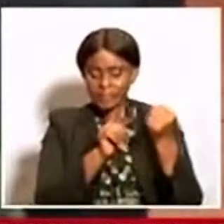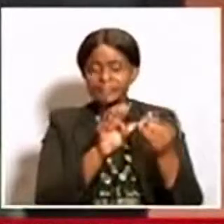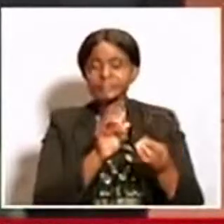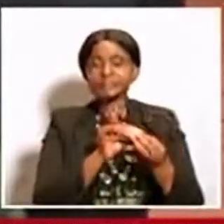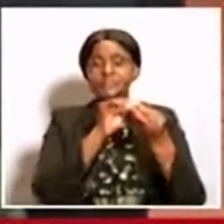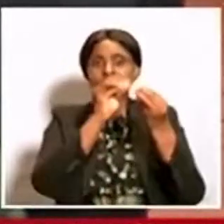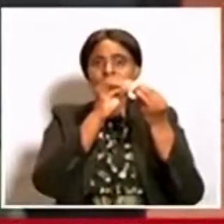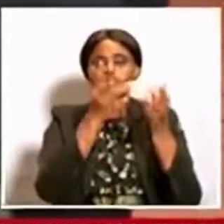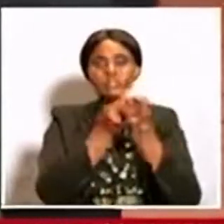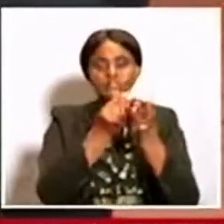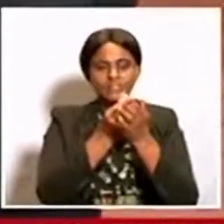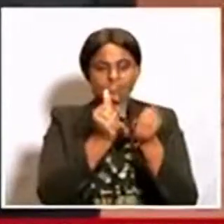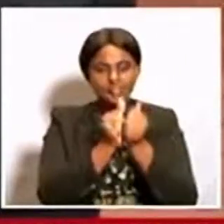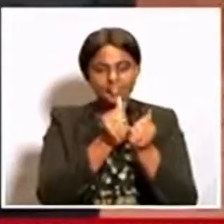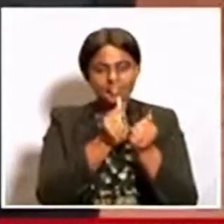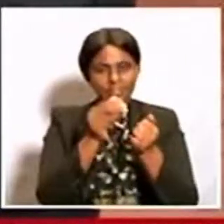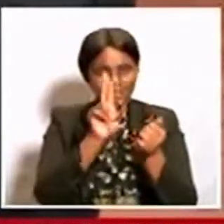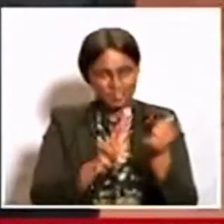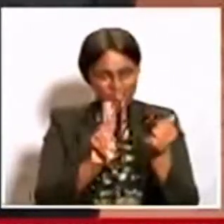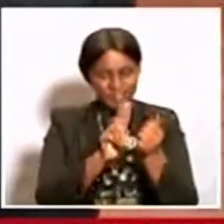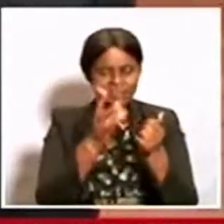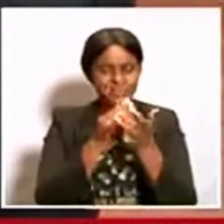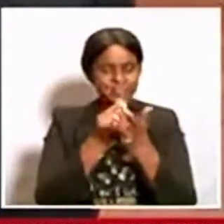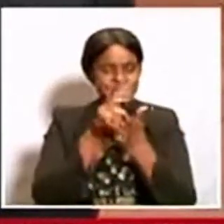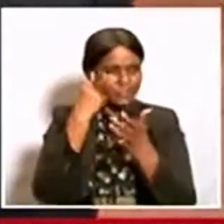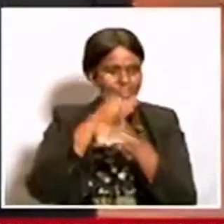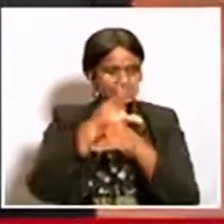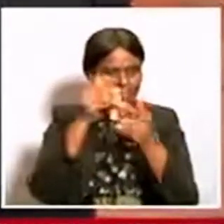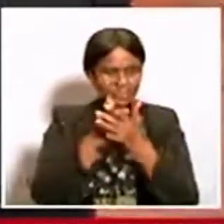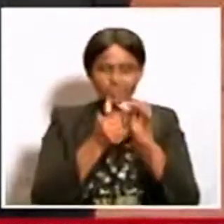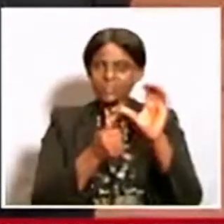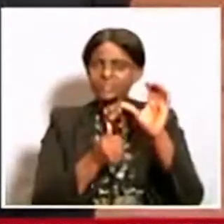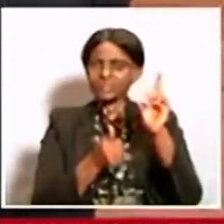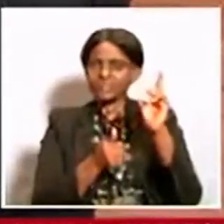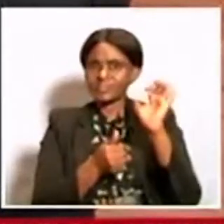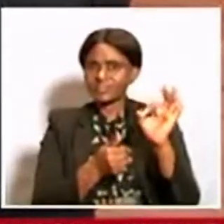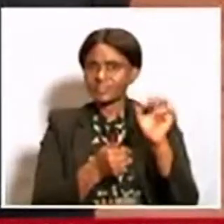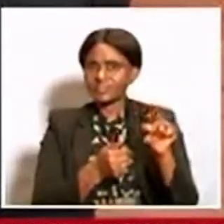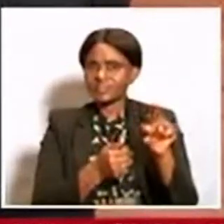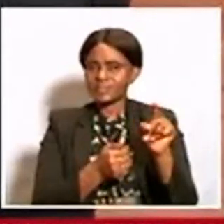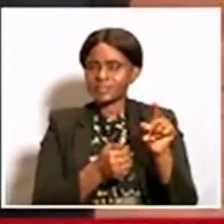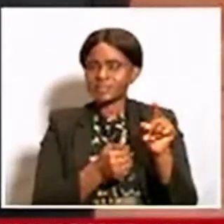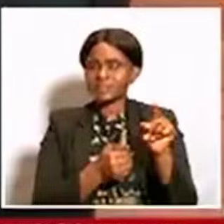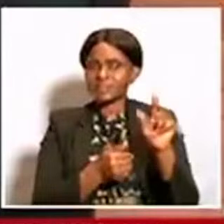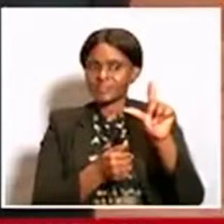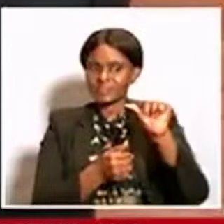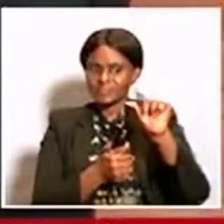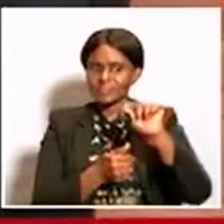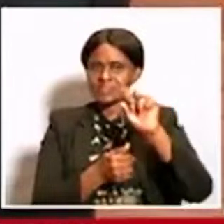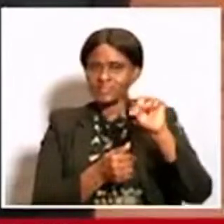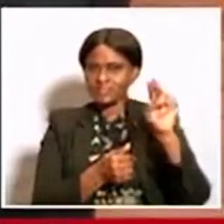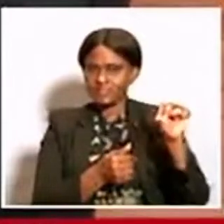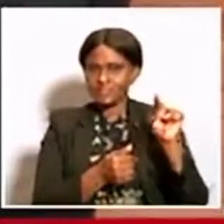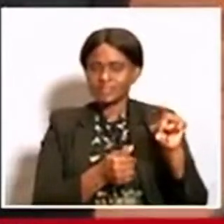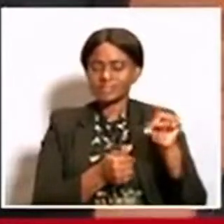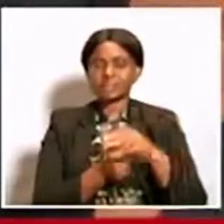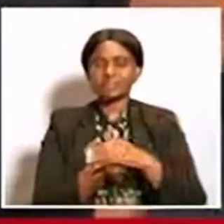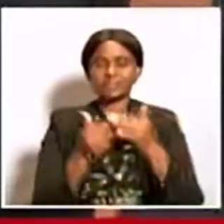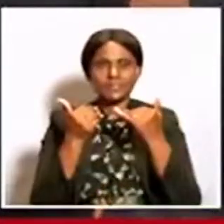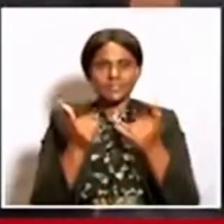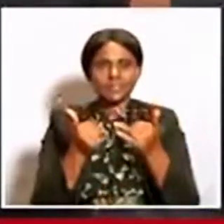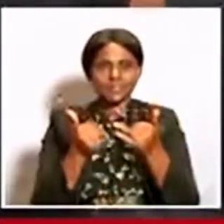total income and expenditure for the whole CDF for 2022. Yeah.